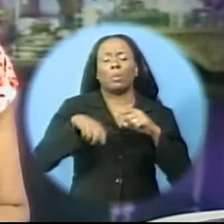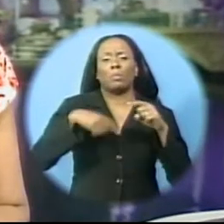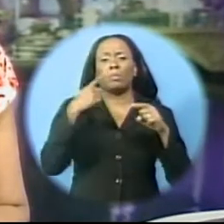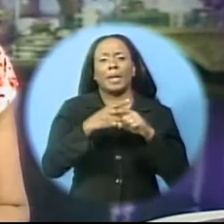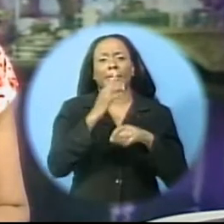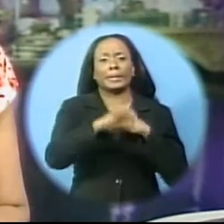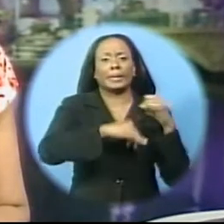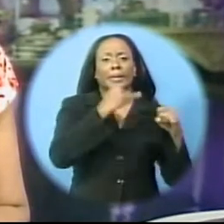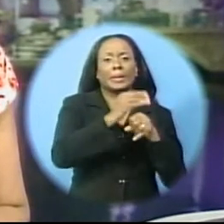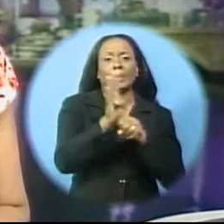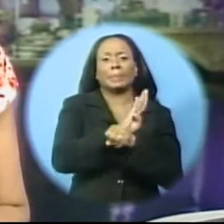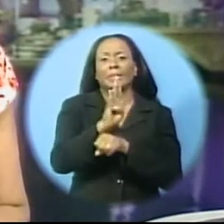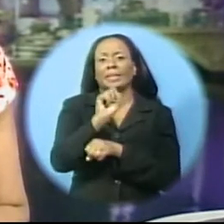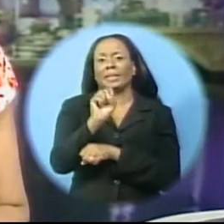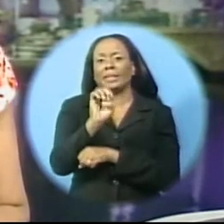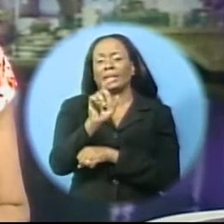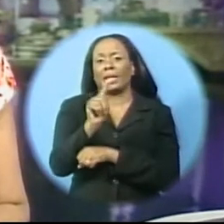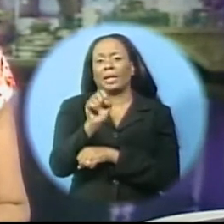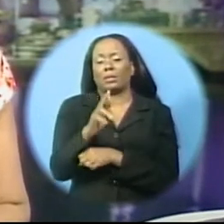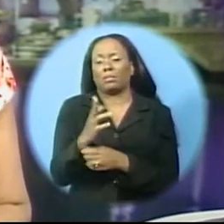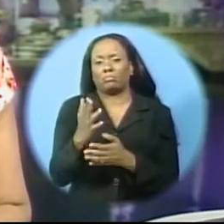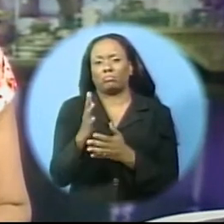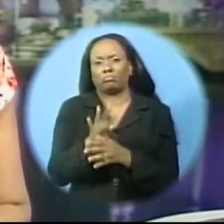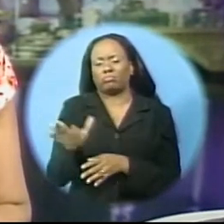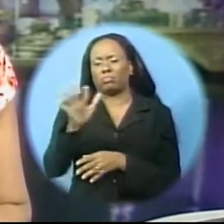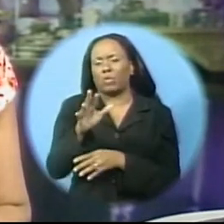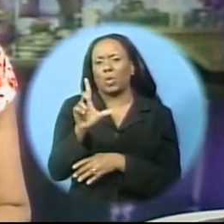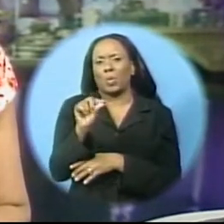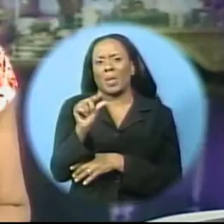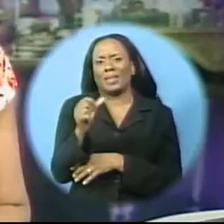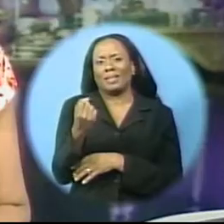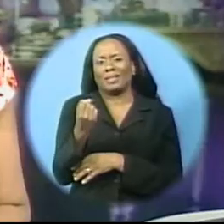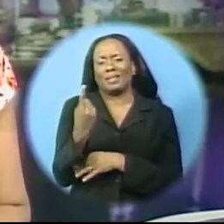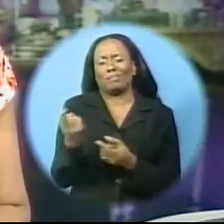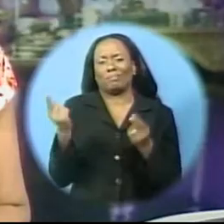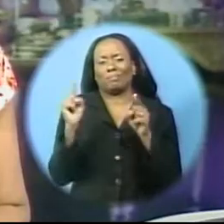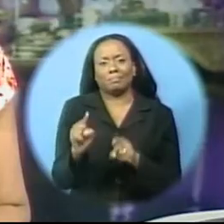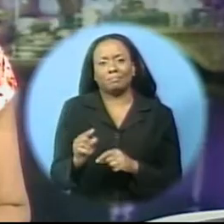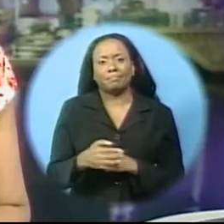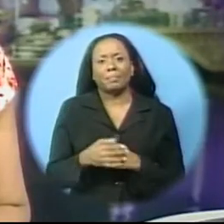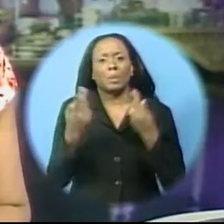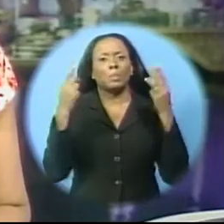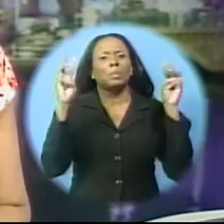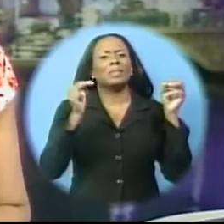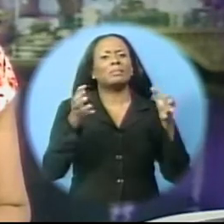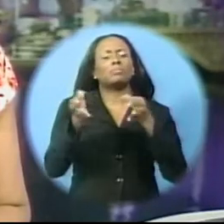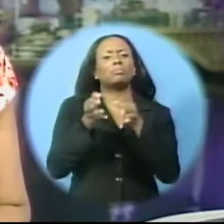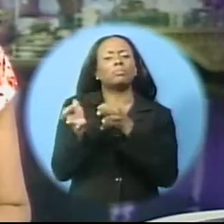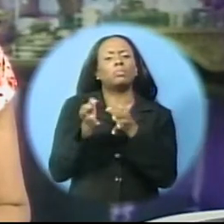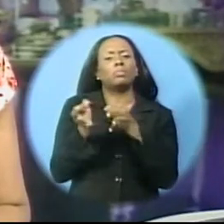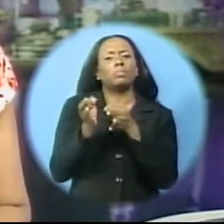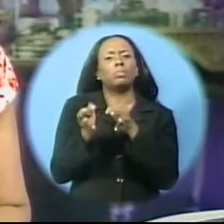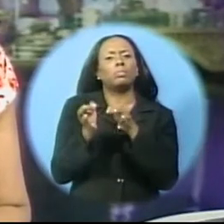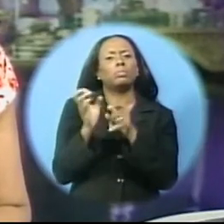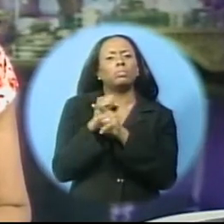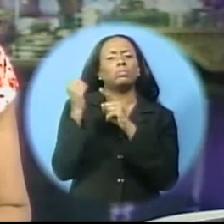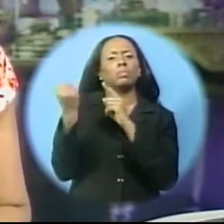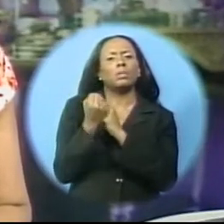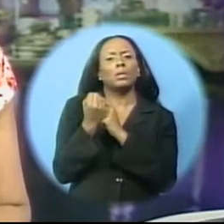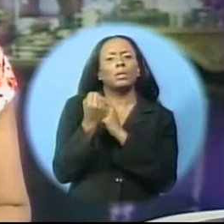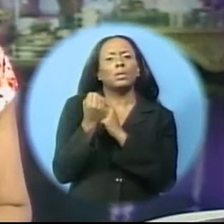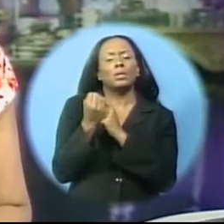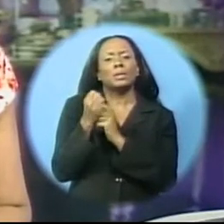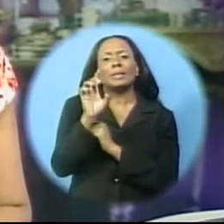fallout in the international business sector around 2011. This from Prime Minister Frondell Stewart as he explained the situation to party